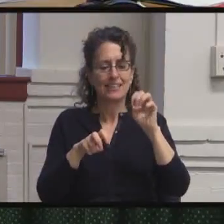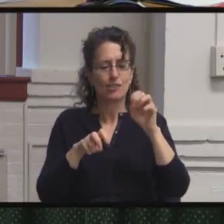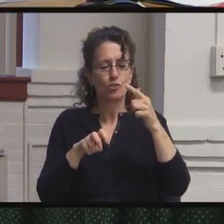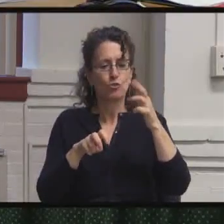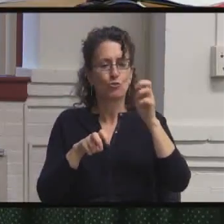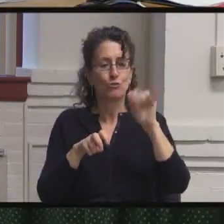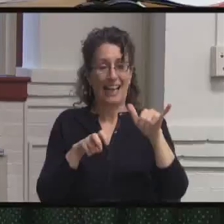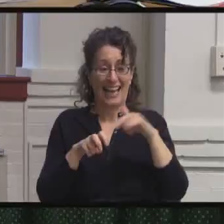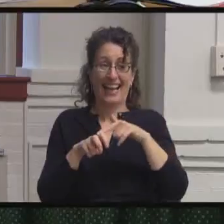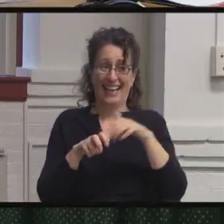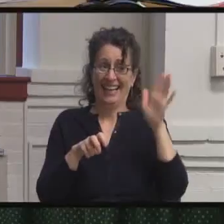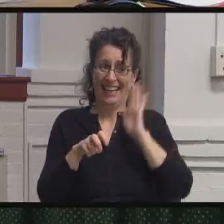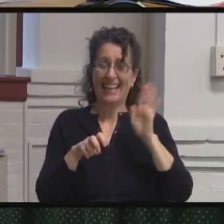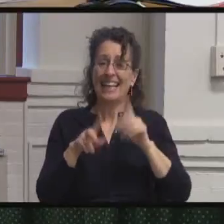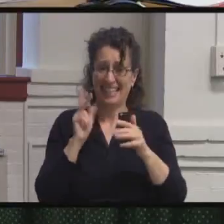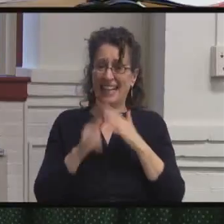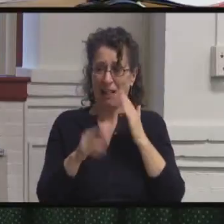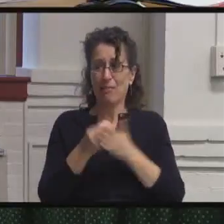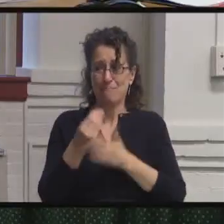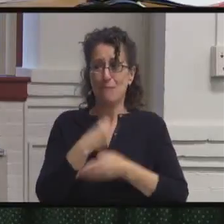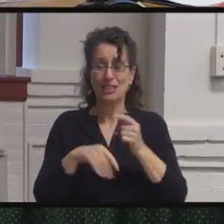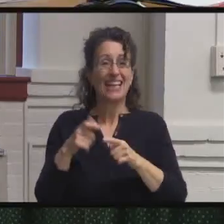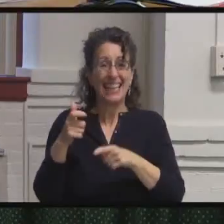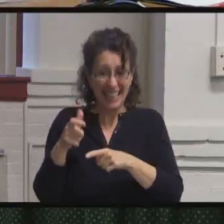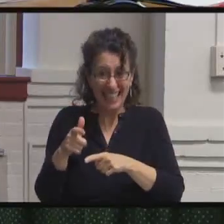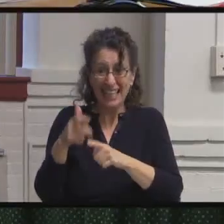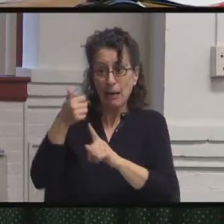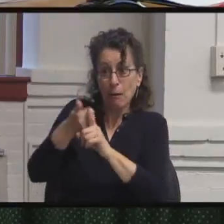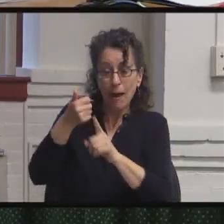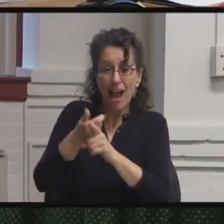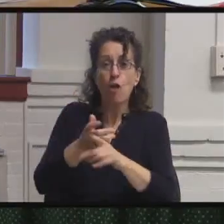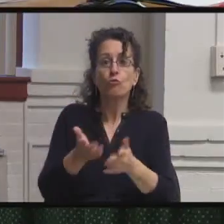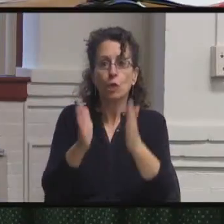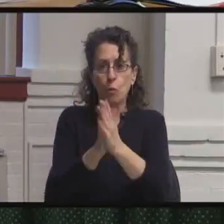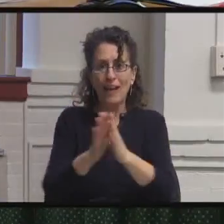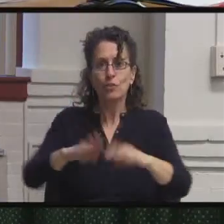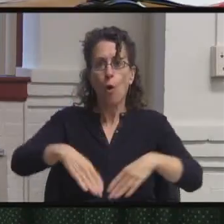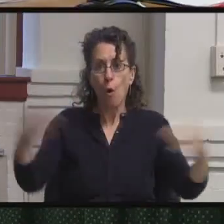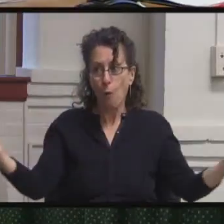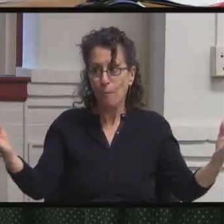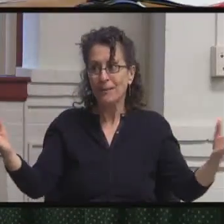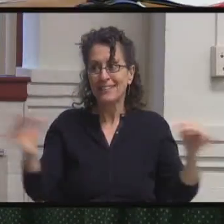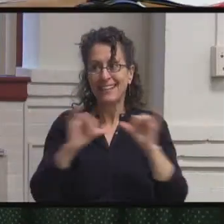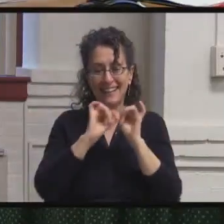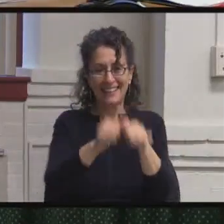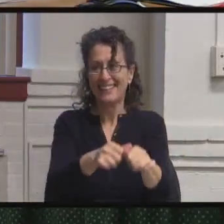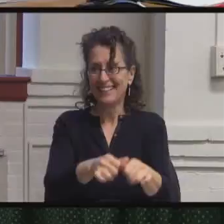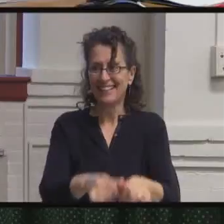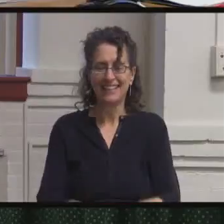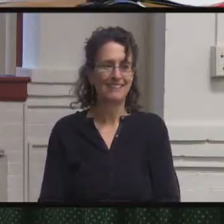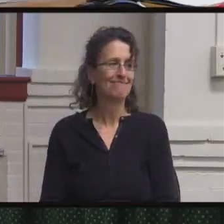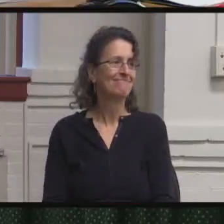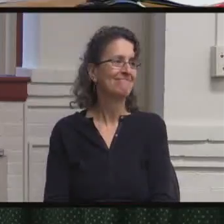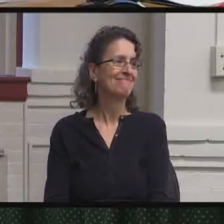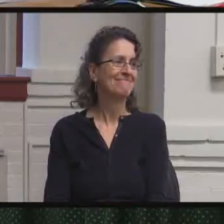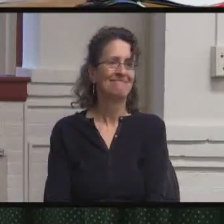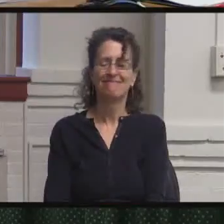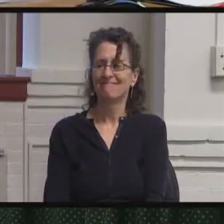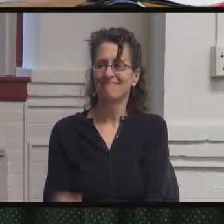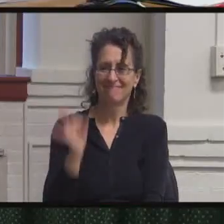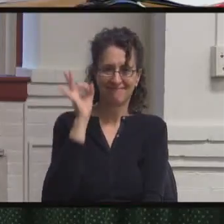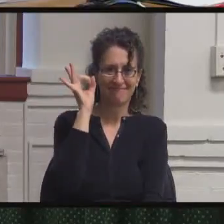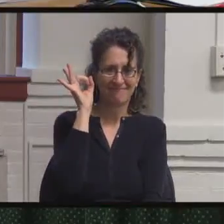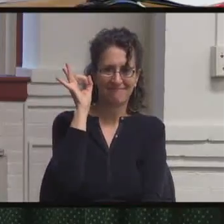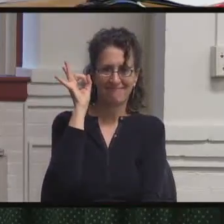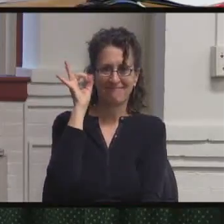He didn't say that on TV, did he? No. So, and Mr. O'Connor, looks like the next